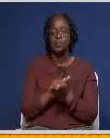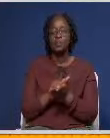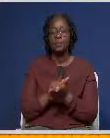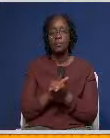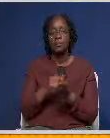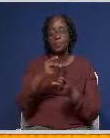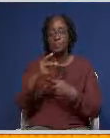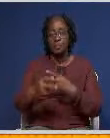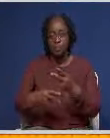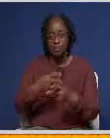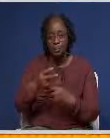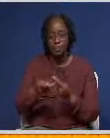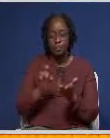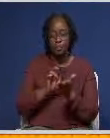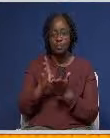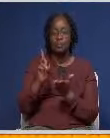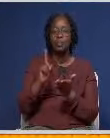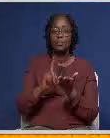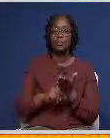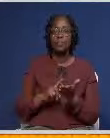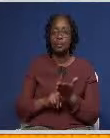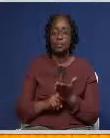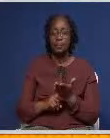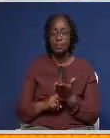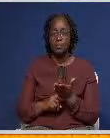In processing an impeachment motion,